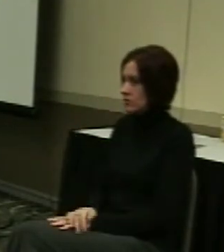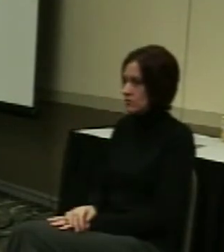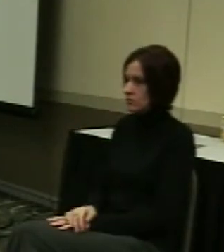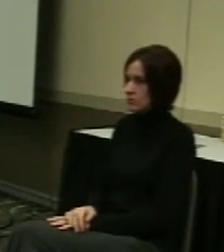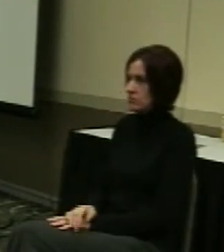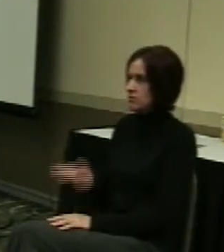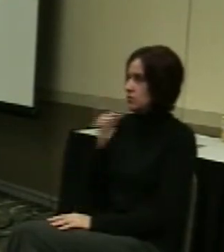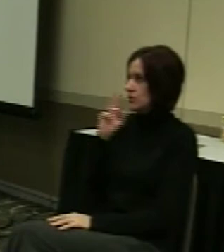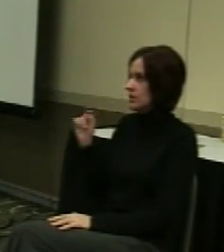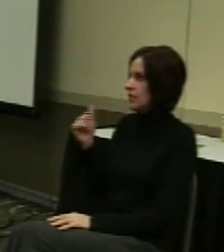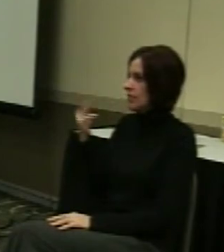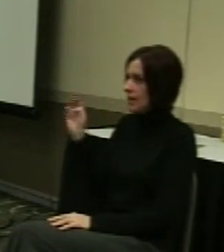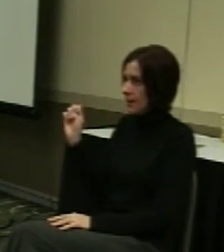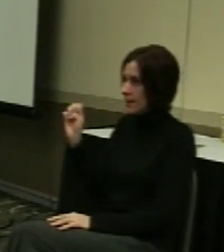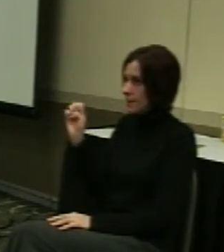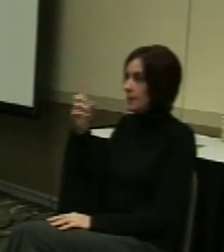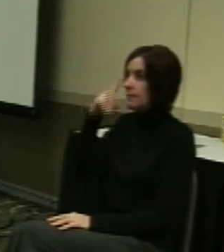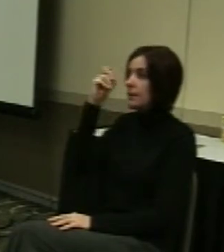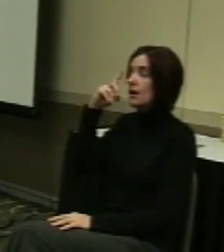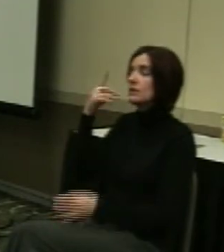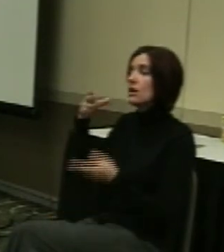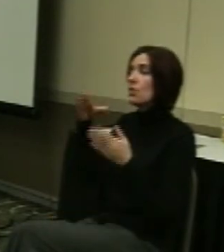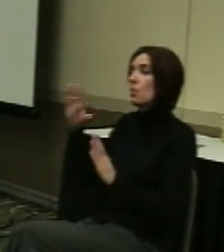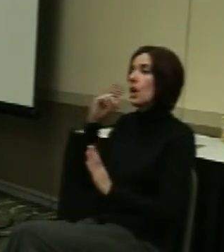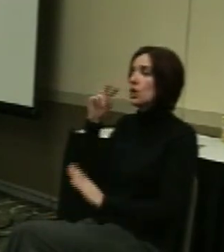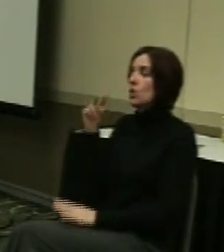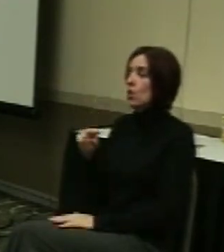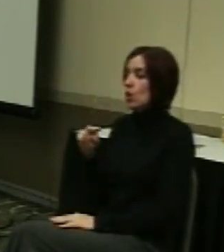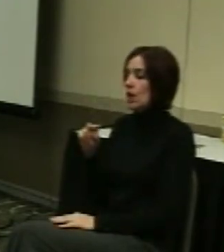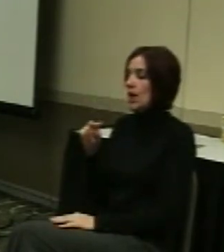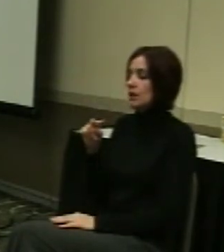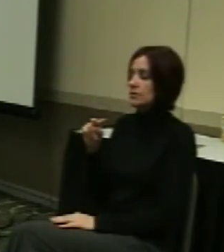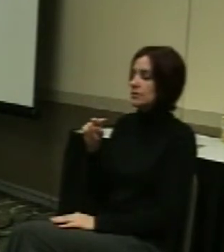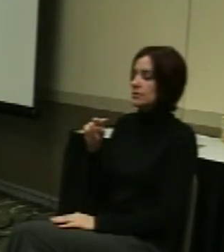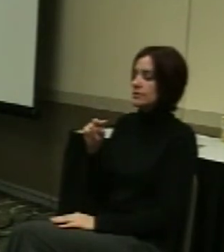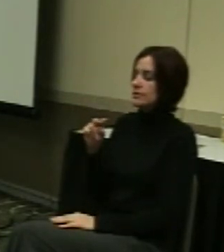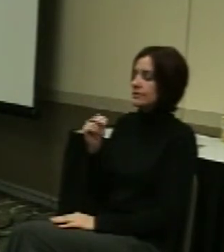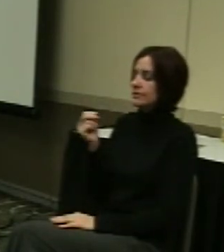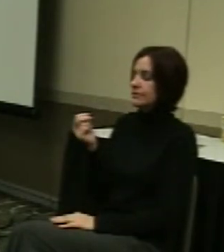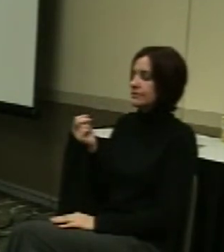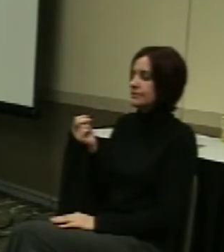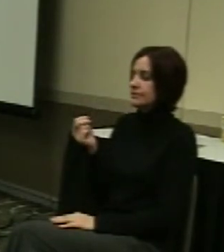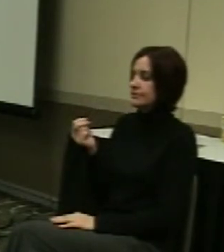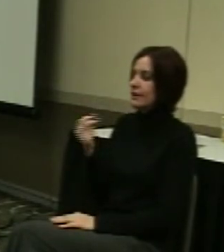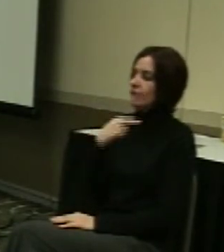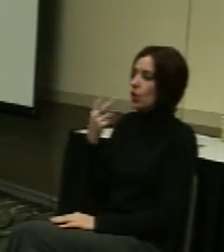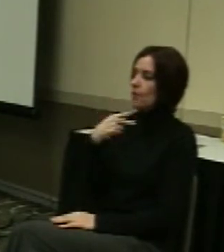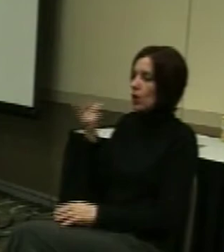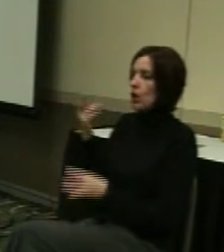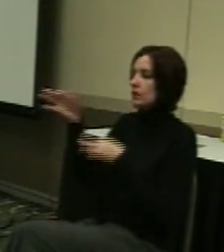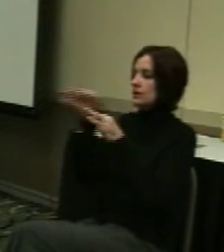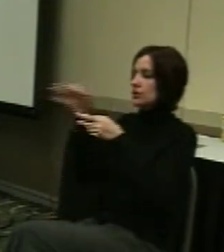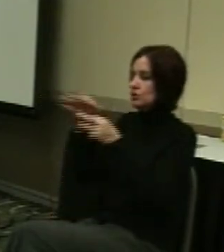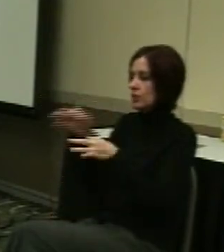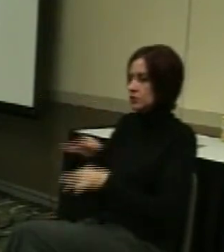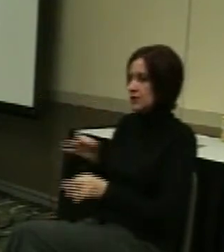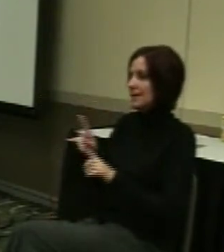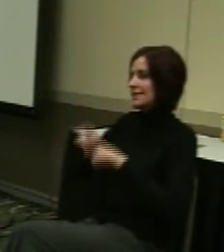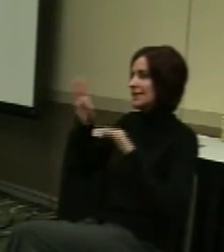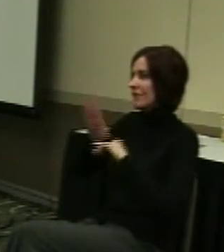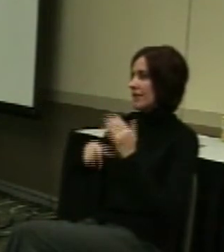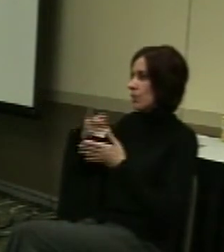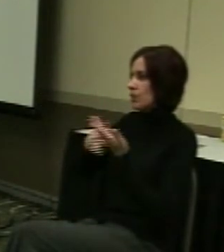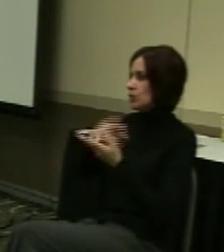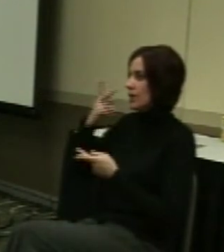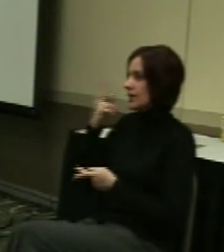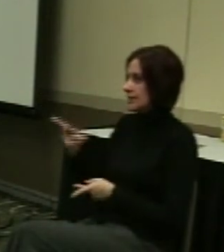themes? Because the way you look at a verbal description is a lot different from the way you will be looking at a